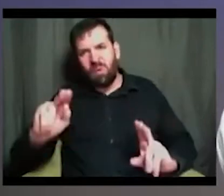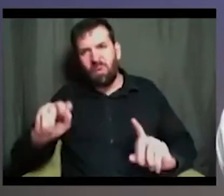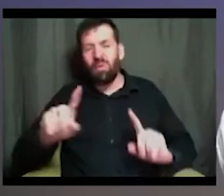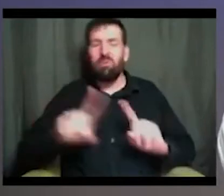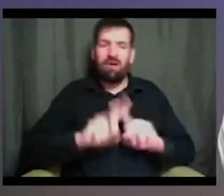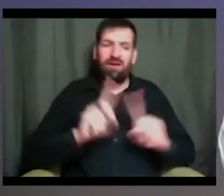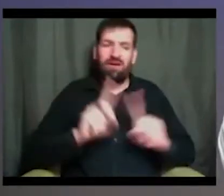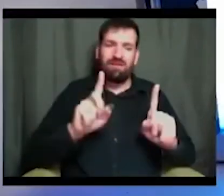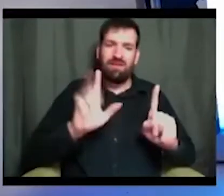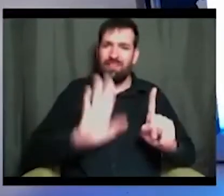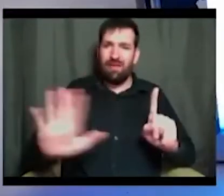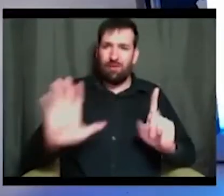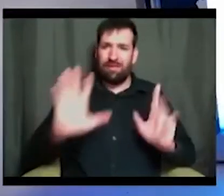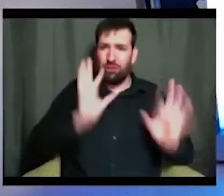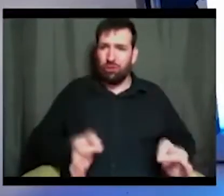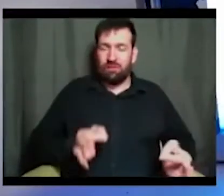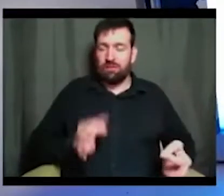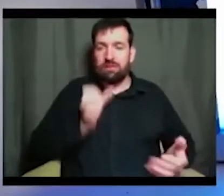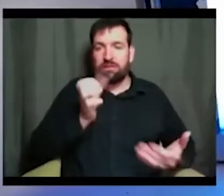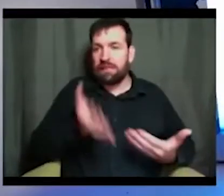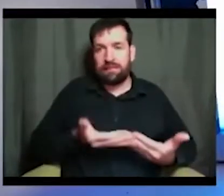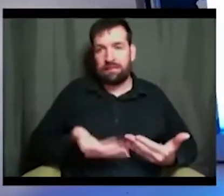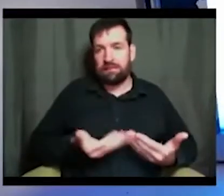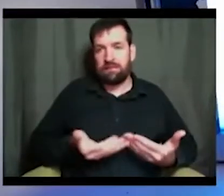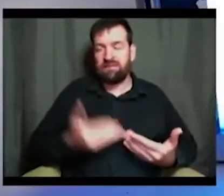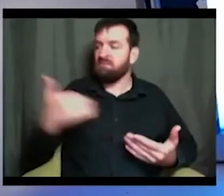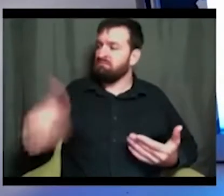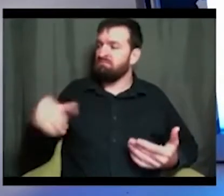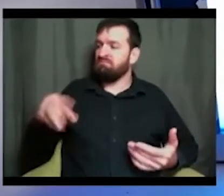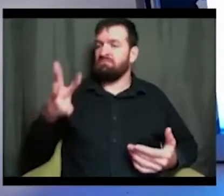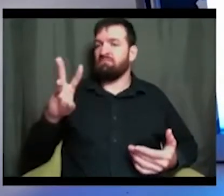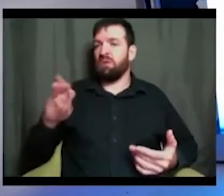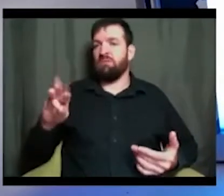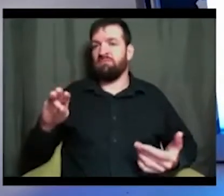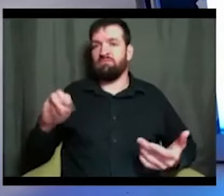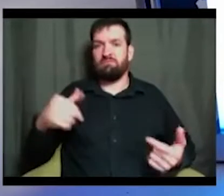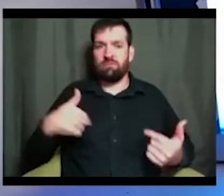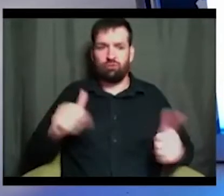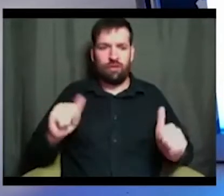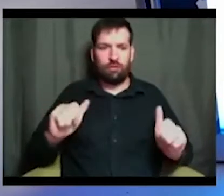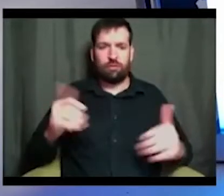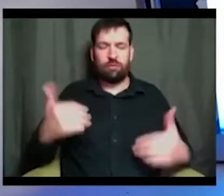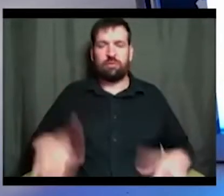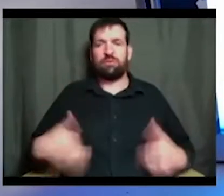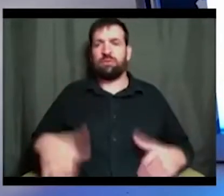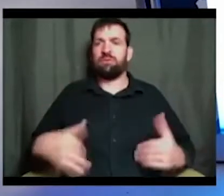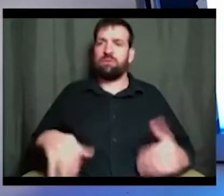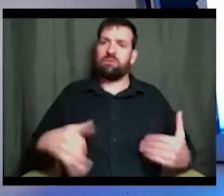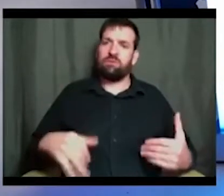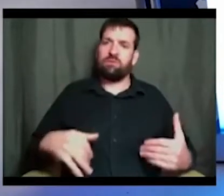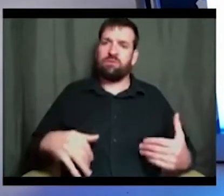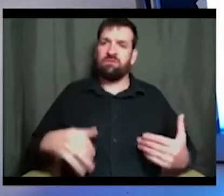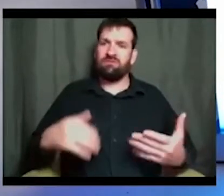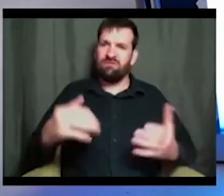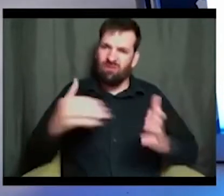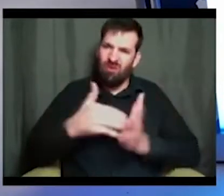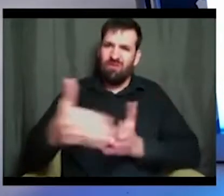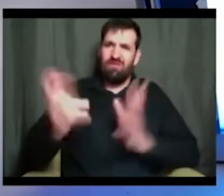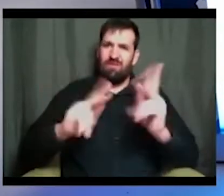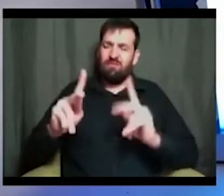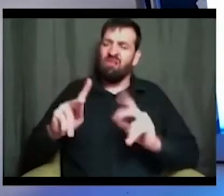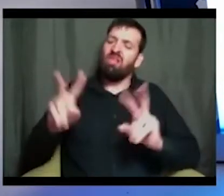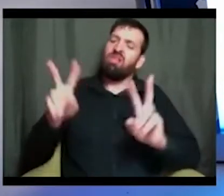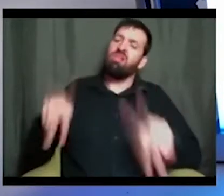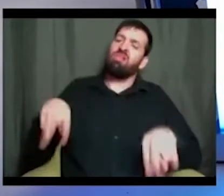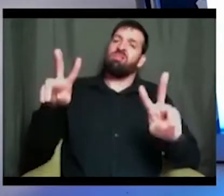So. Wow. I guess I'm just trying to take all that in, because you're right. We come down so hard on people who don't get vaccinated, and we just safely assume it's some political